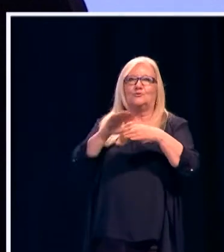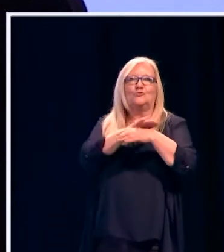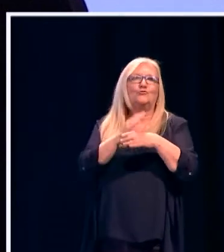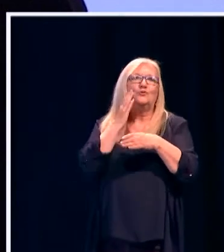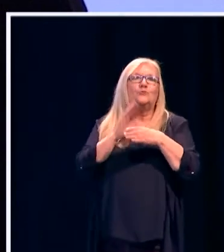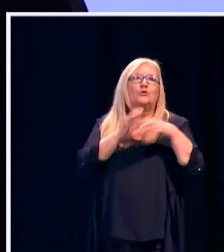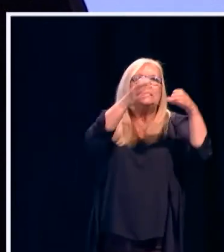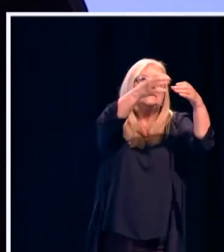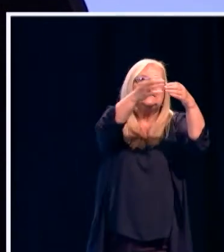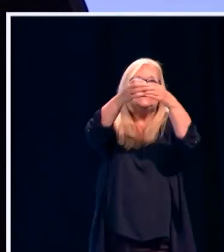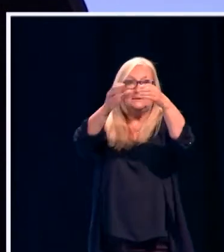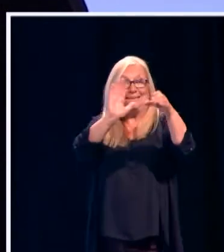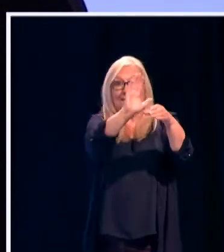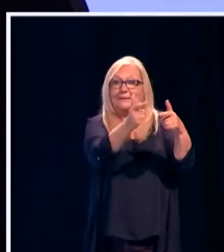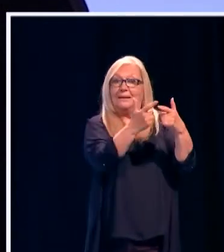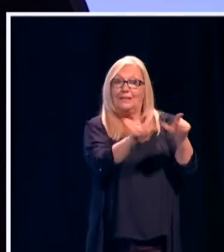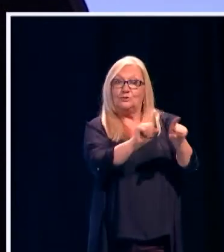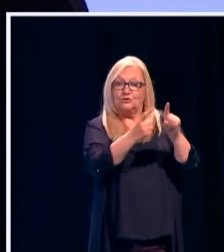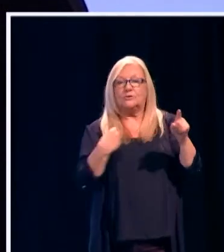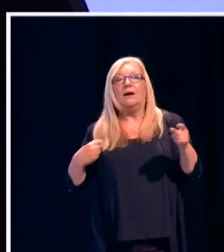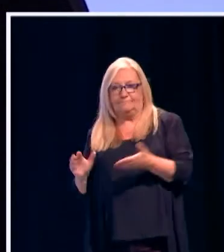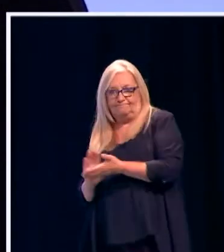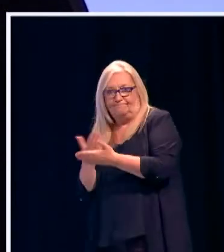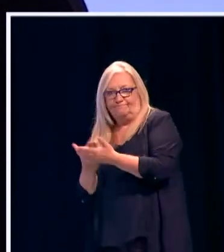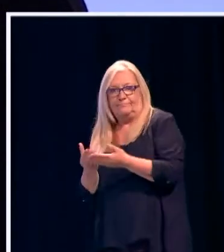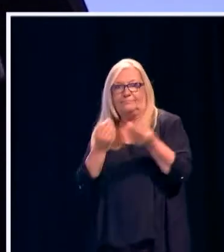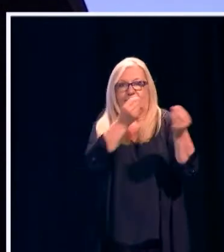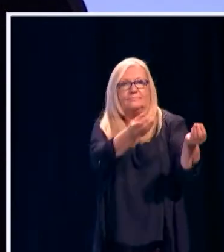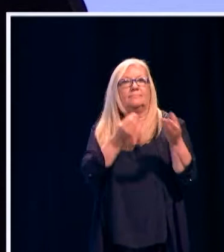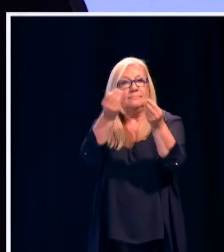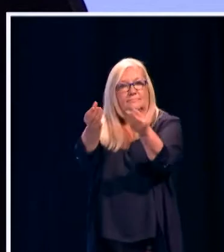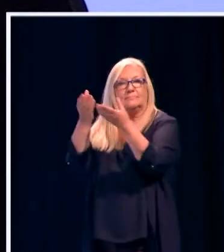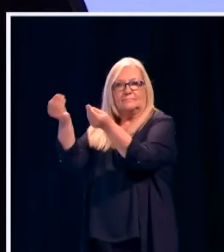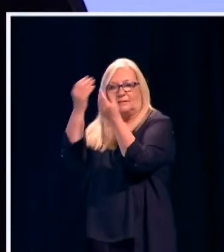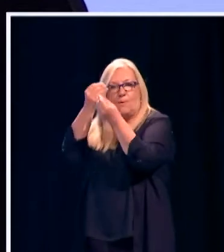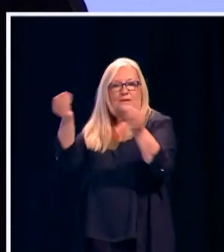we translated UNCRPD in Chakma language.